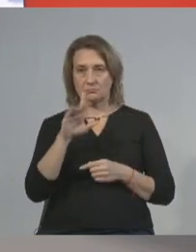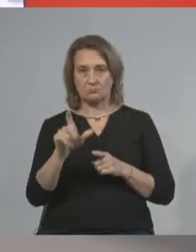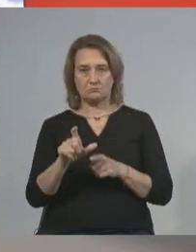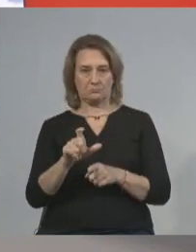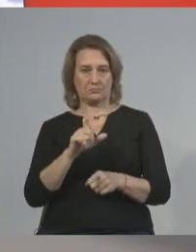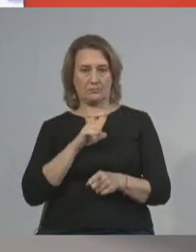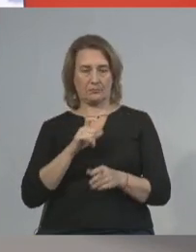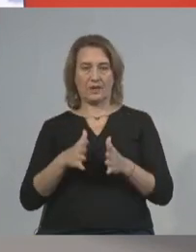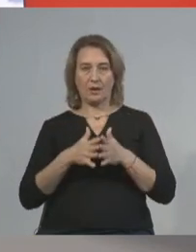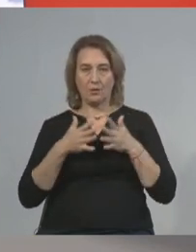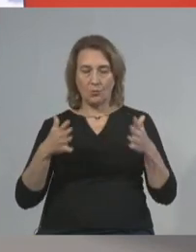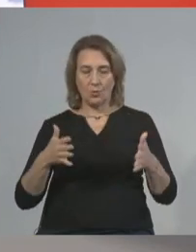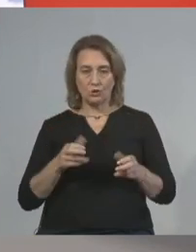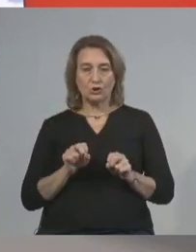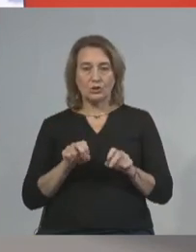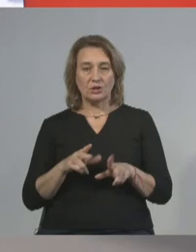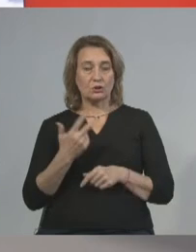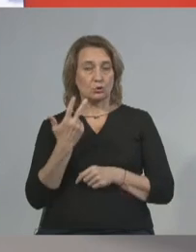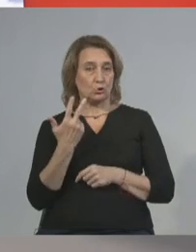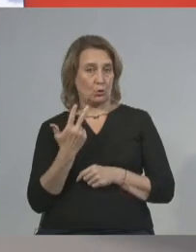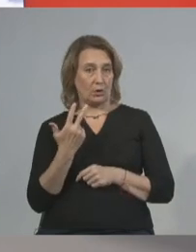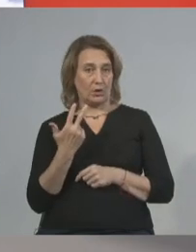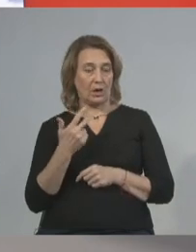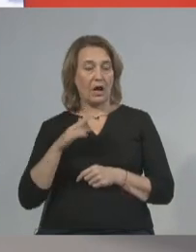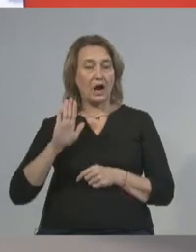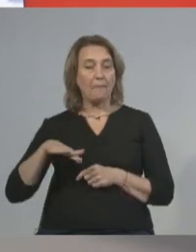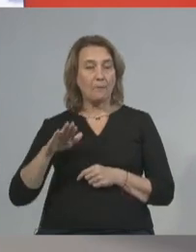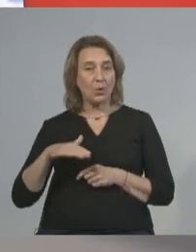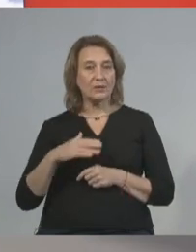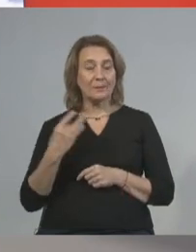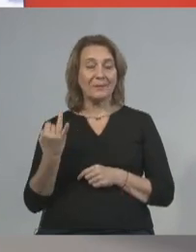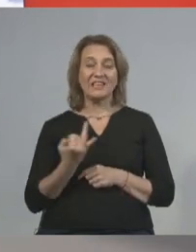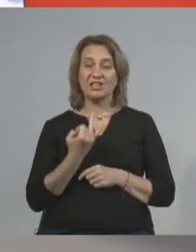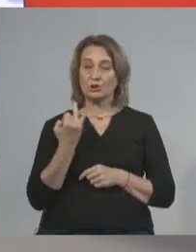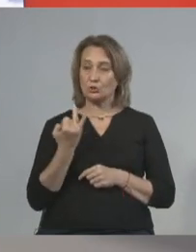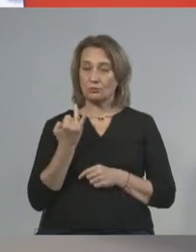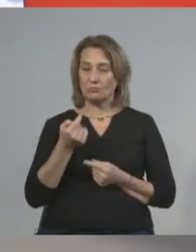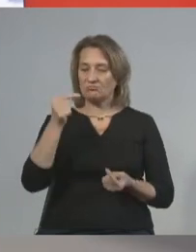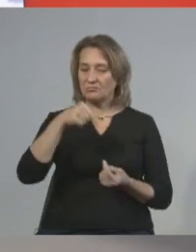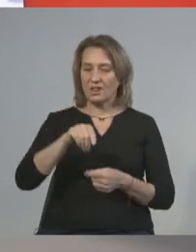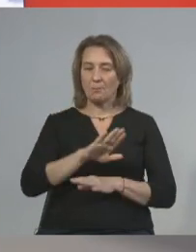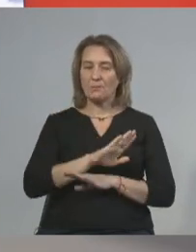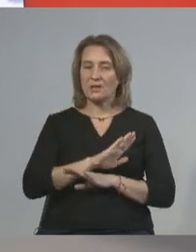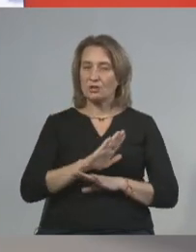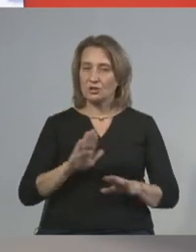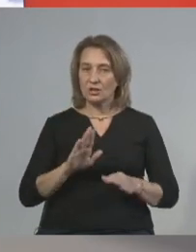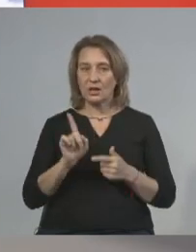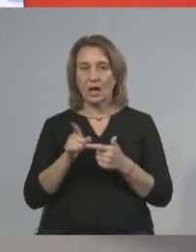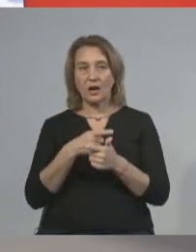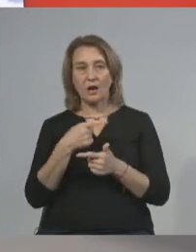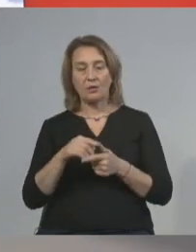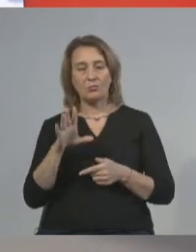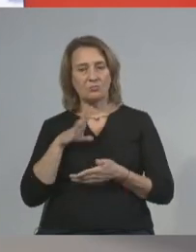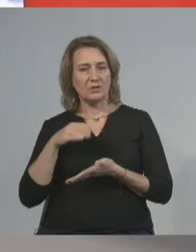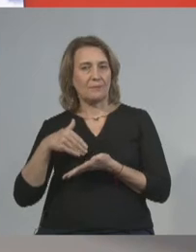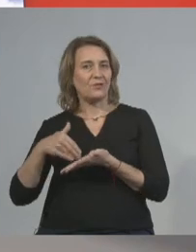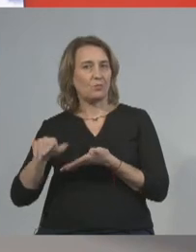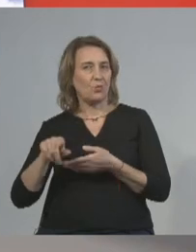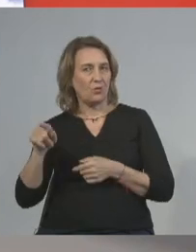for people who could tell their story there were more than three people who agreed to talk but to their stories